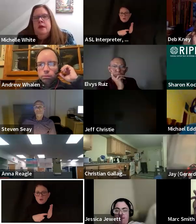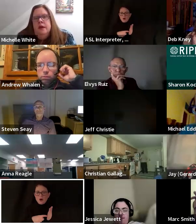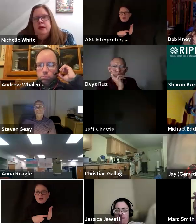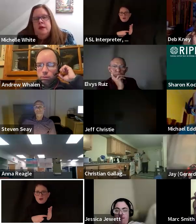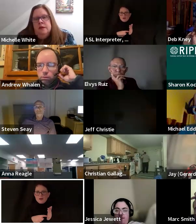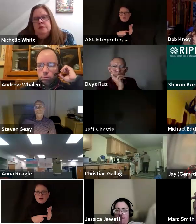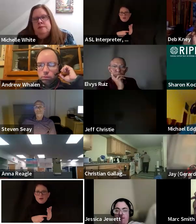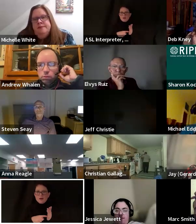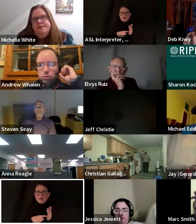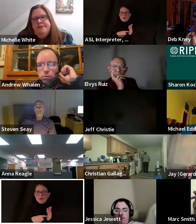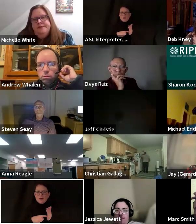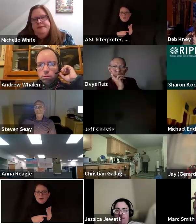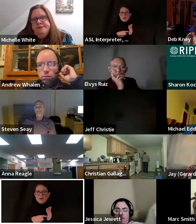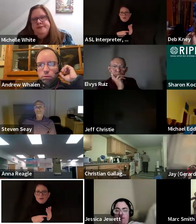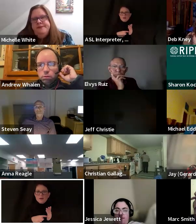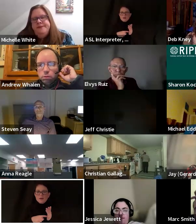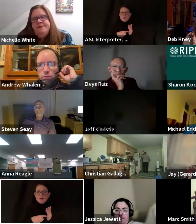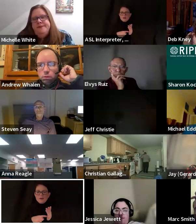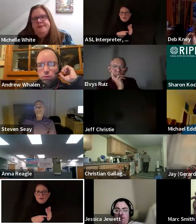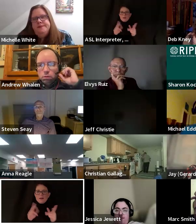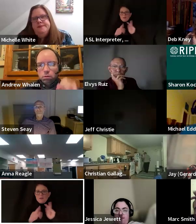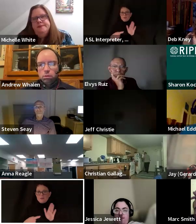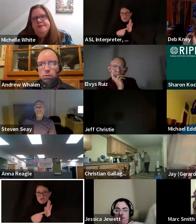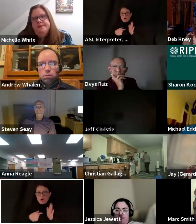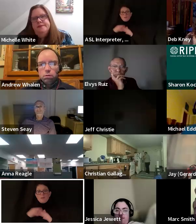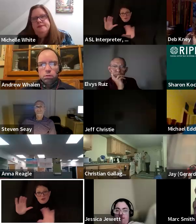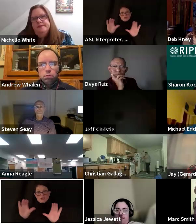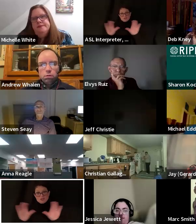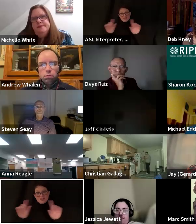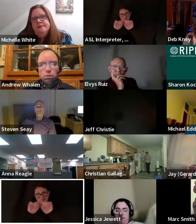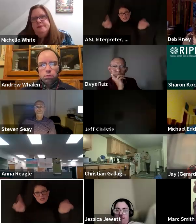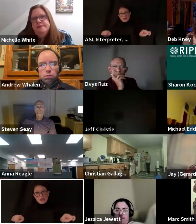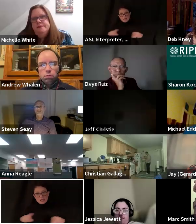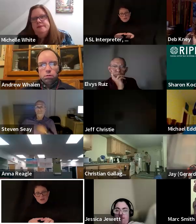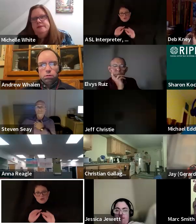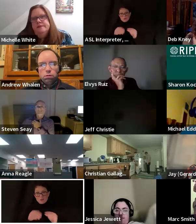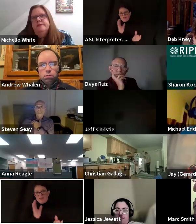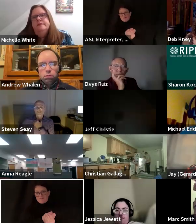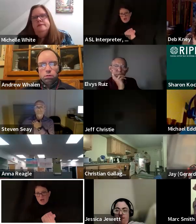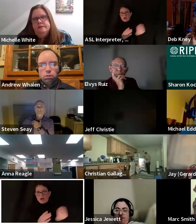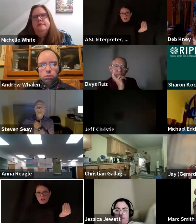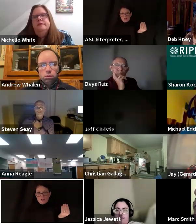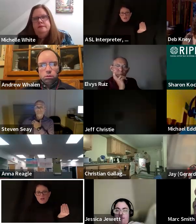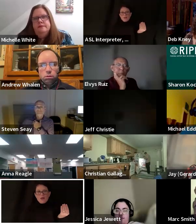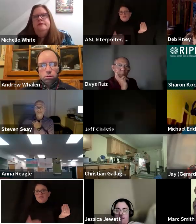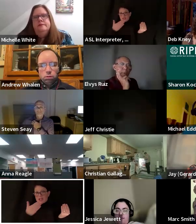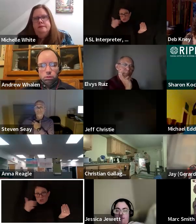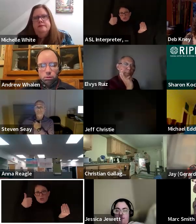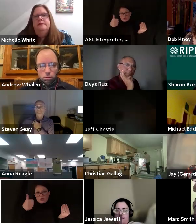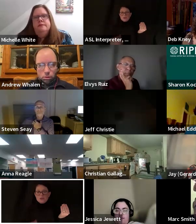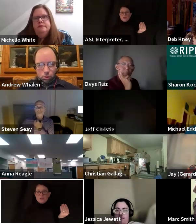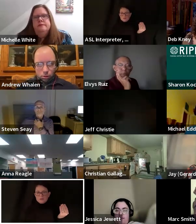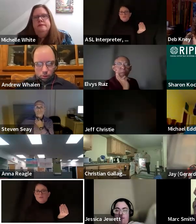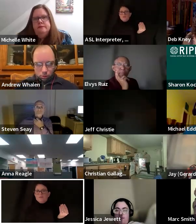to actually show me that certificate so I can put it in their file. Okay, So that's good.